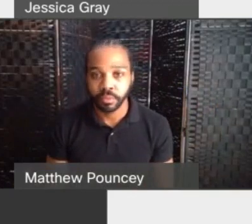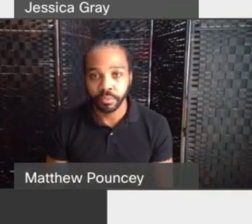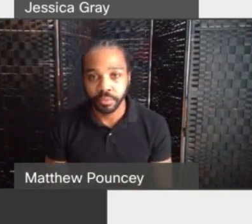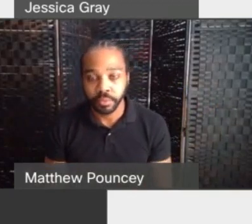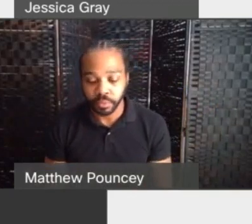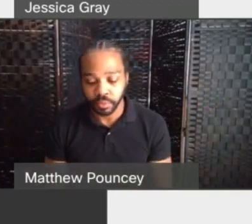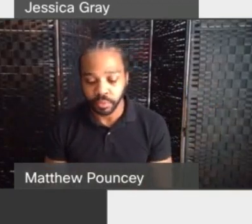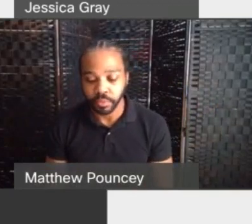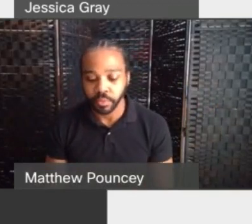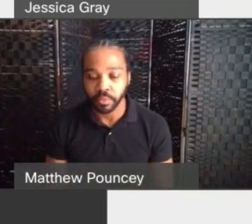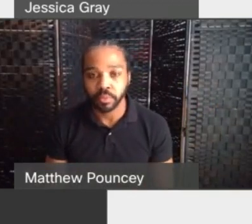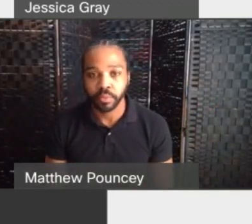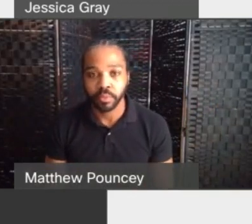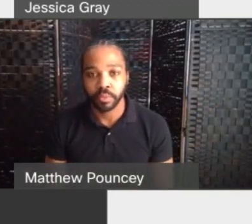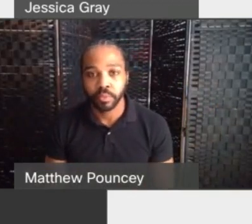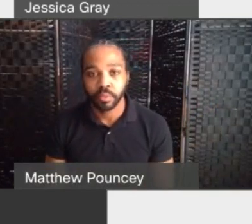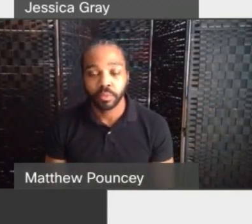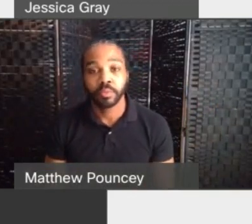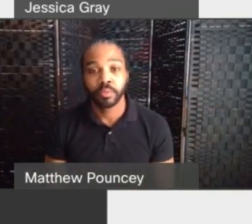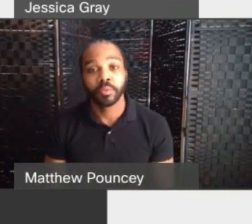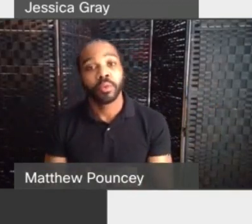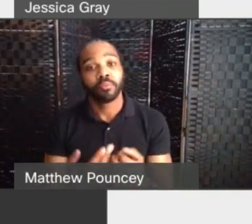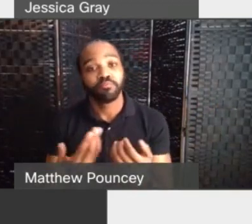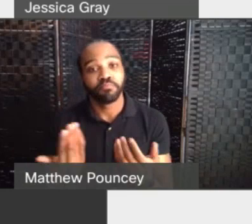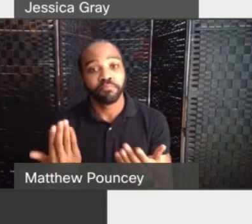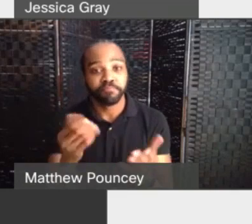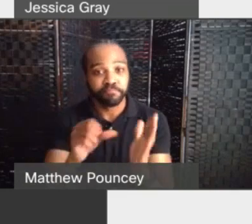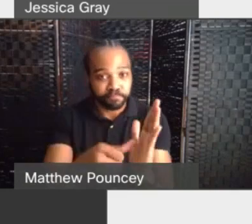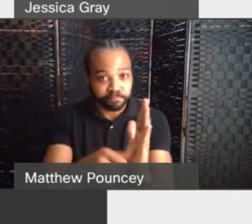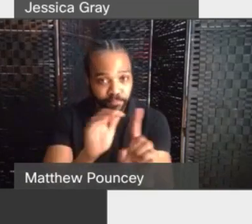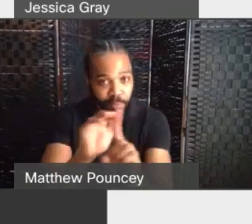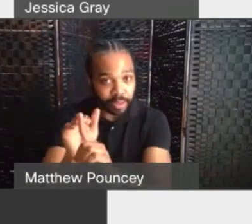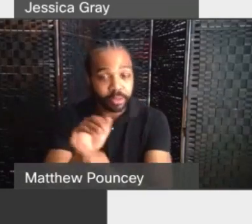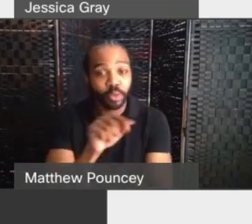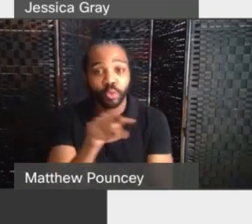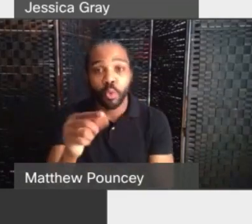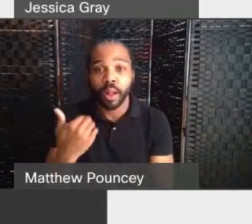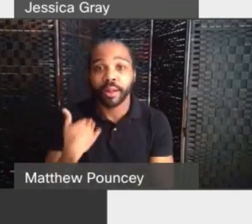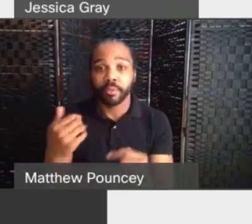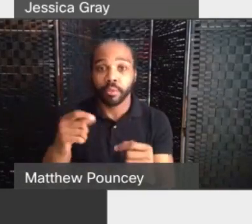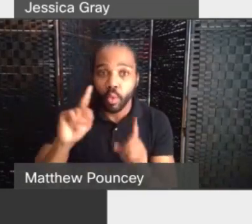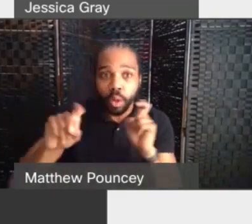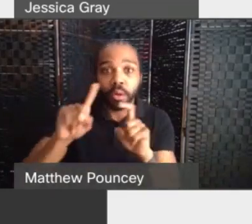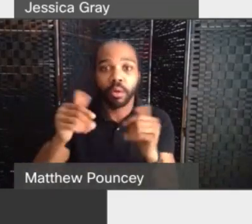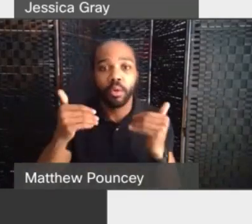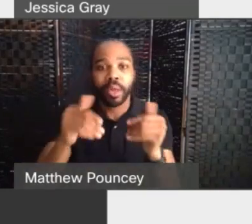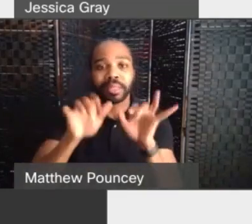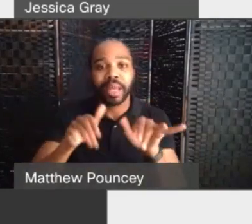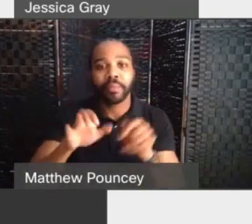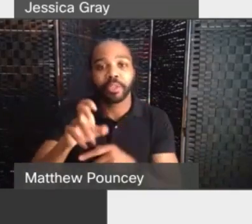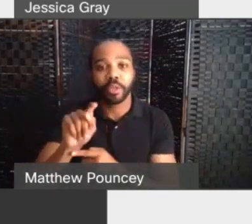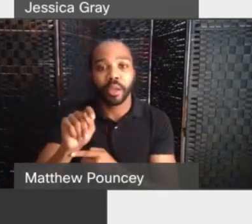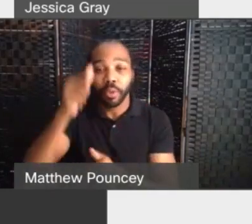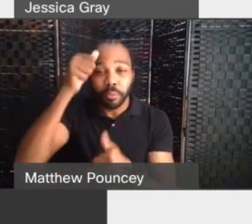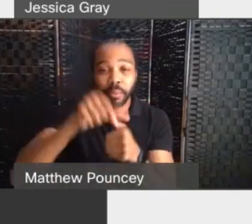As a reminder to people, if you have questions, please type them in the chat. Please remember to scroll all the way to the bottom